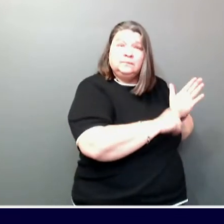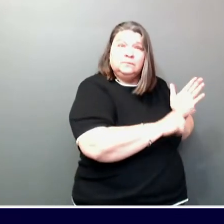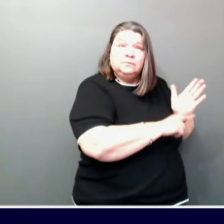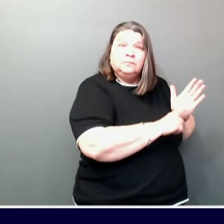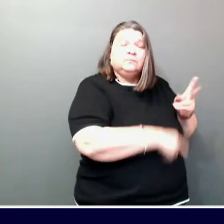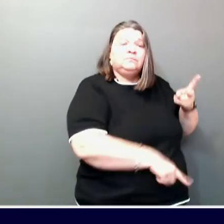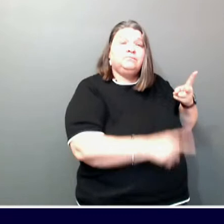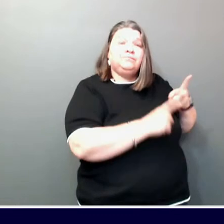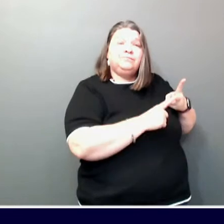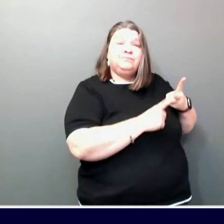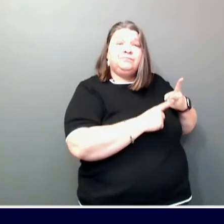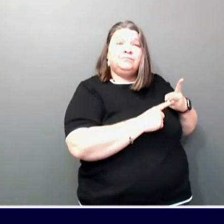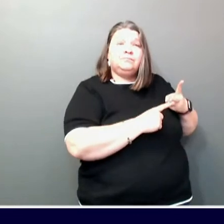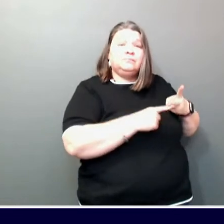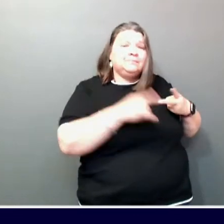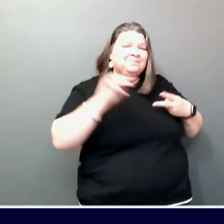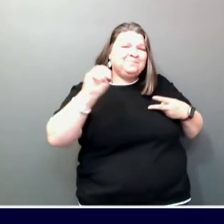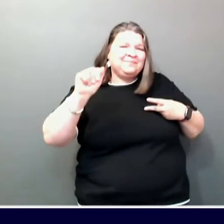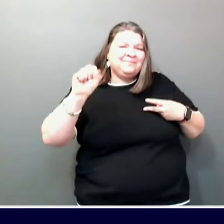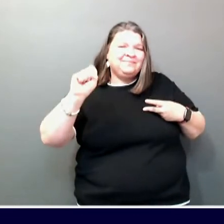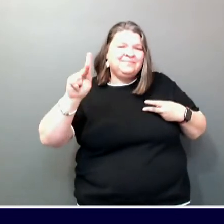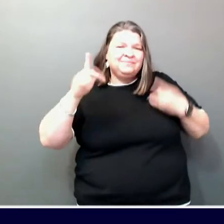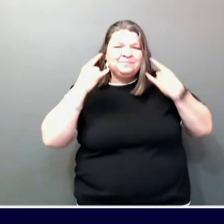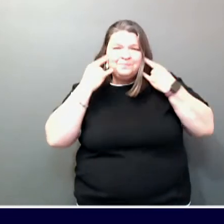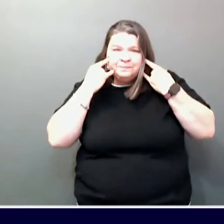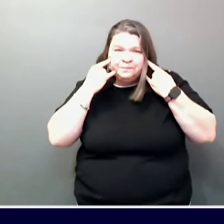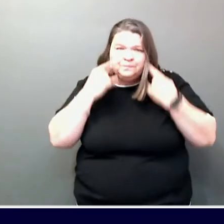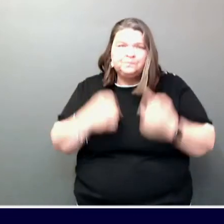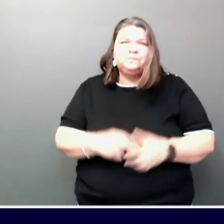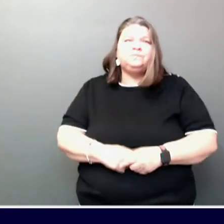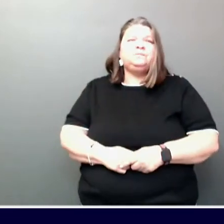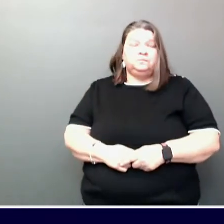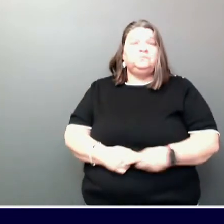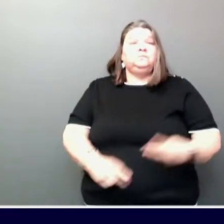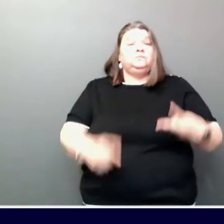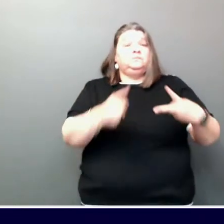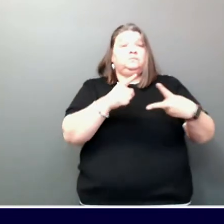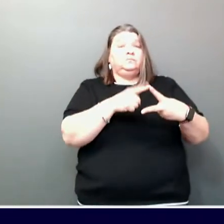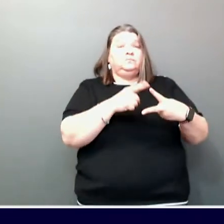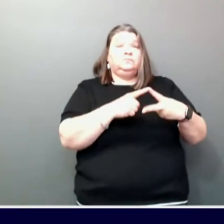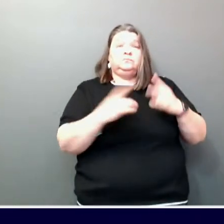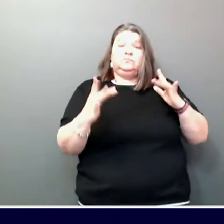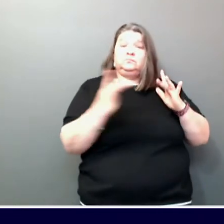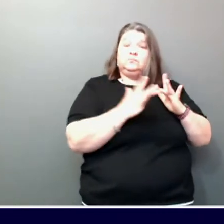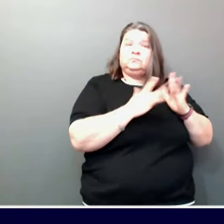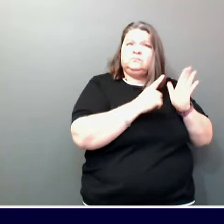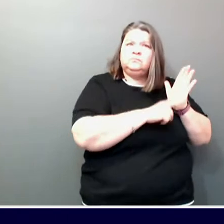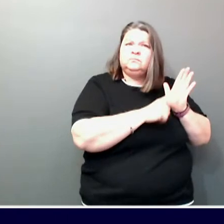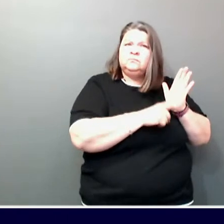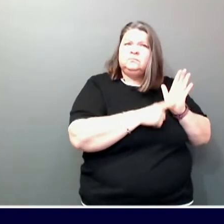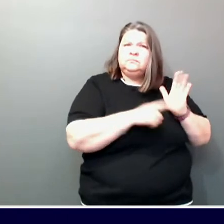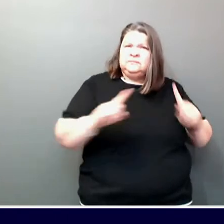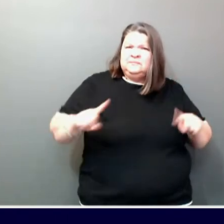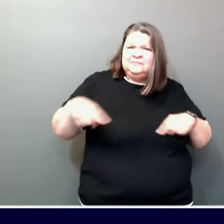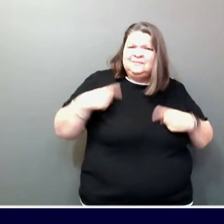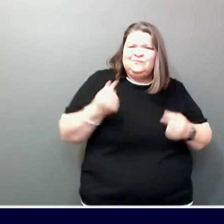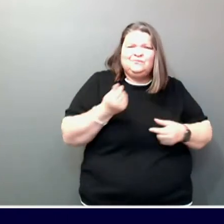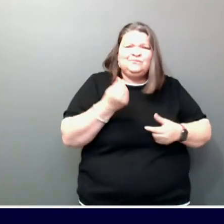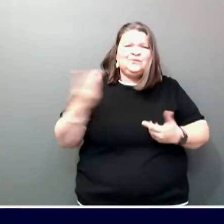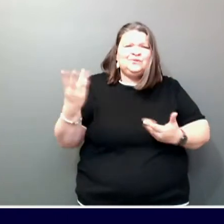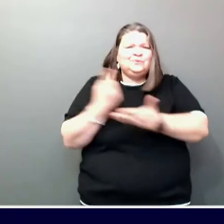tracing first. Over the past several weeks, we've talked about contact tracing. As a reminder, this is the process